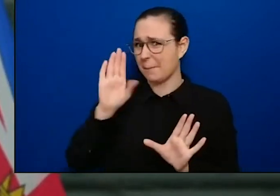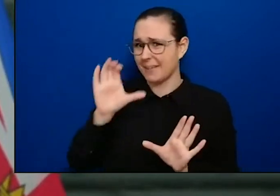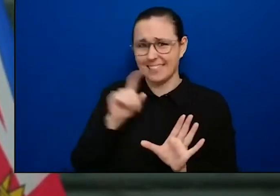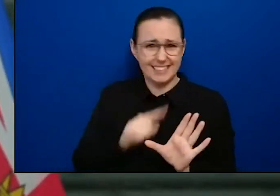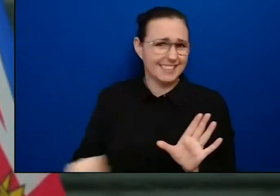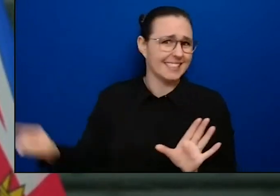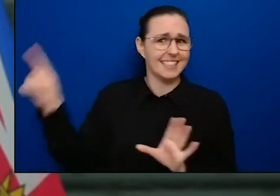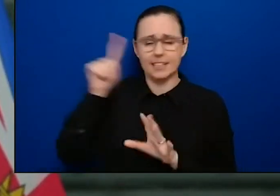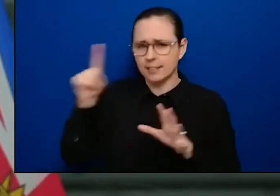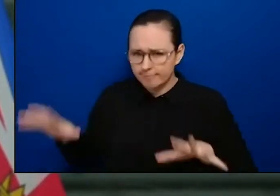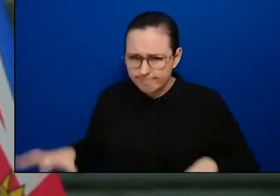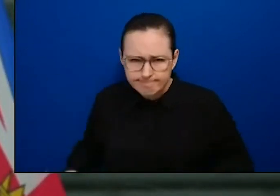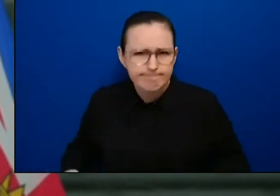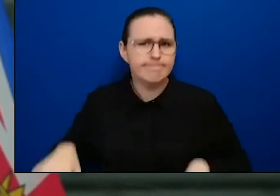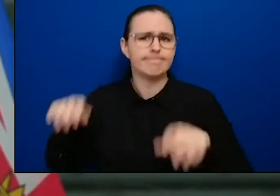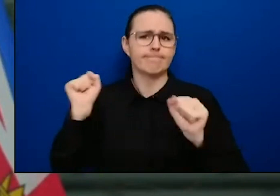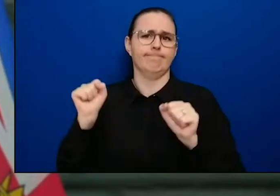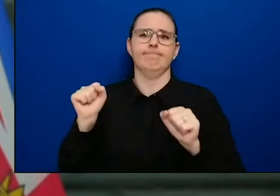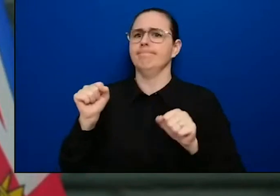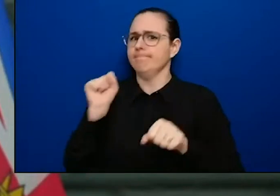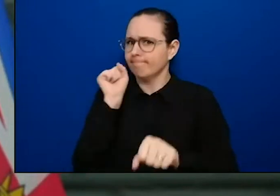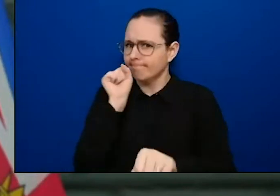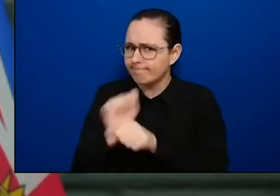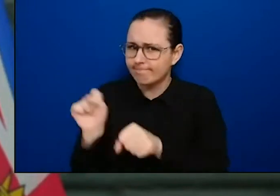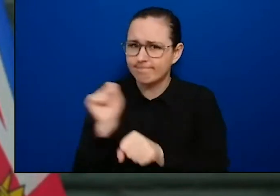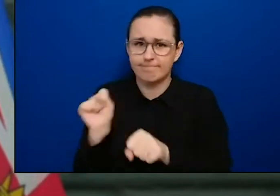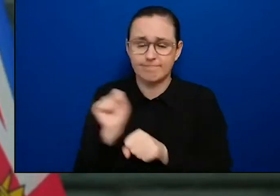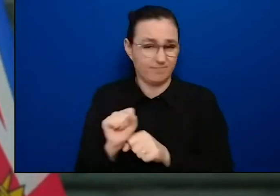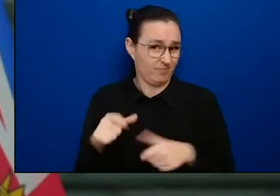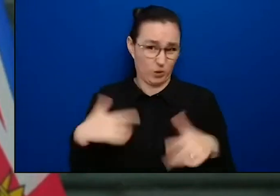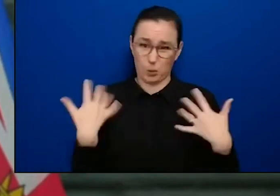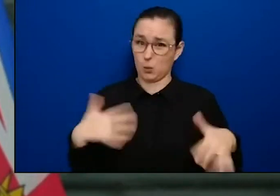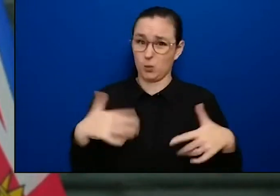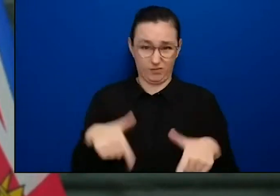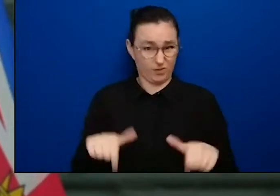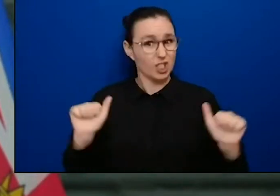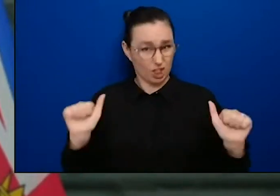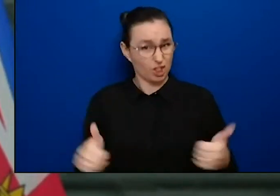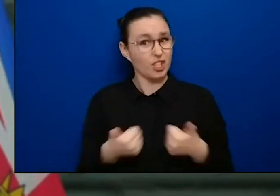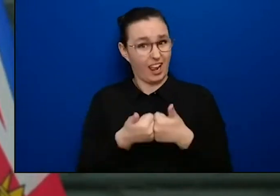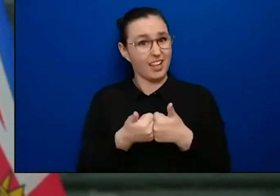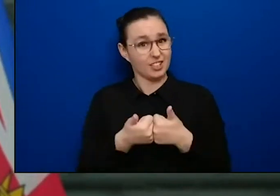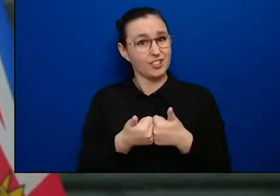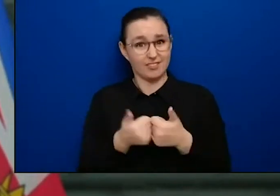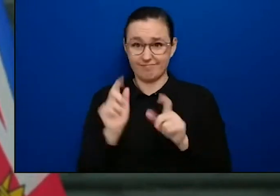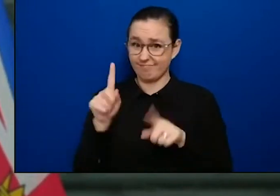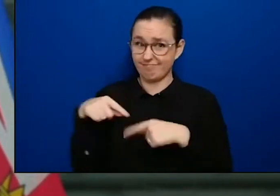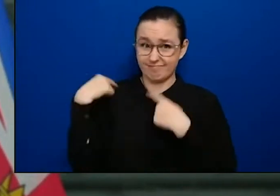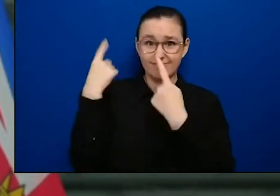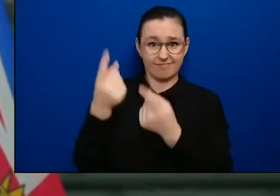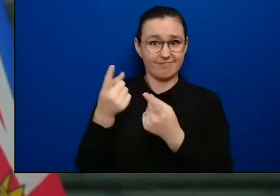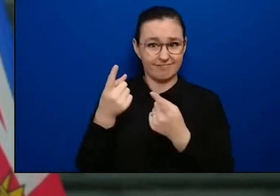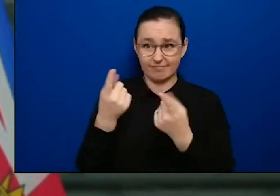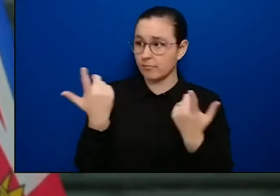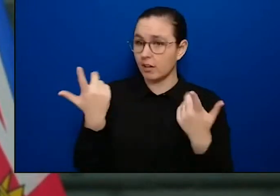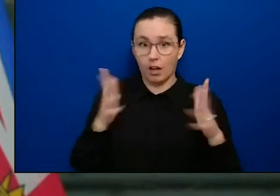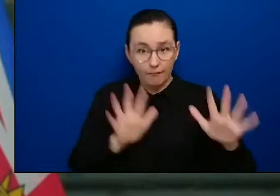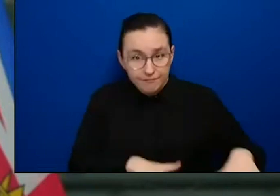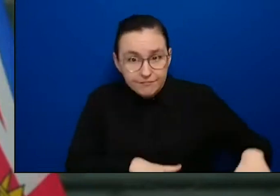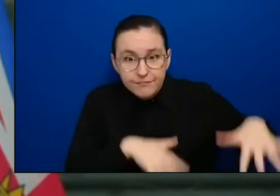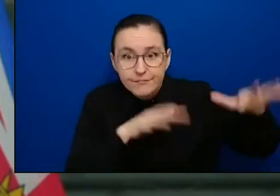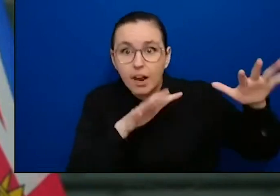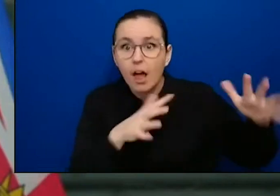and overcome some of the geographic barriers that we have had because of floods, because of roads